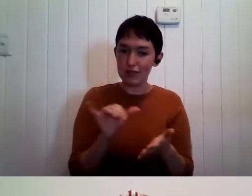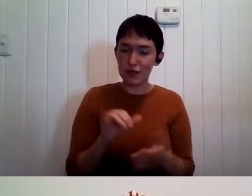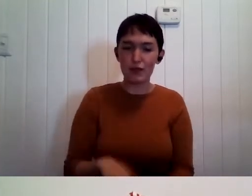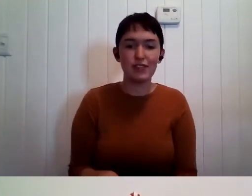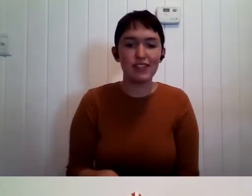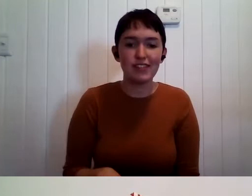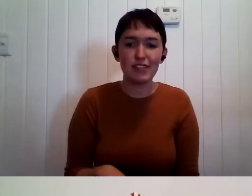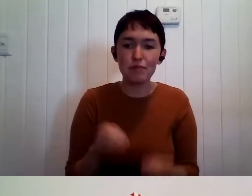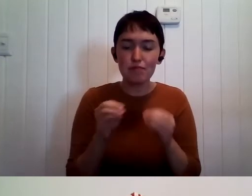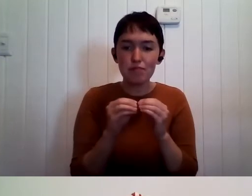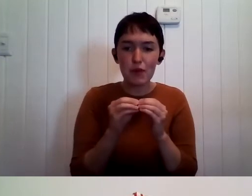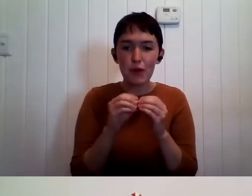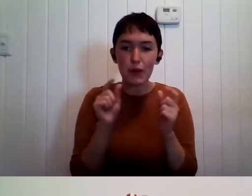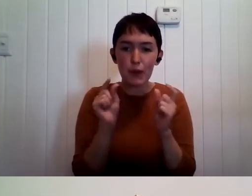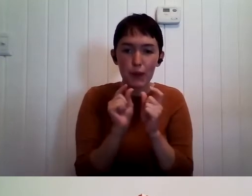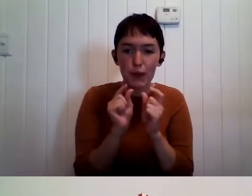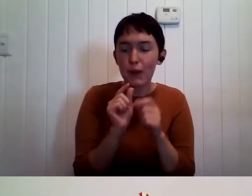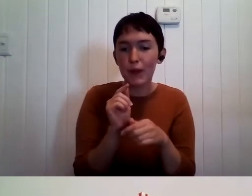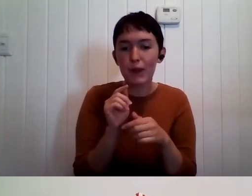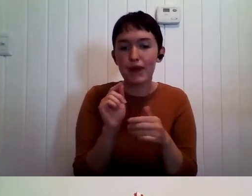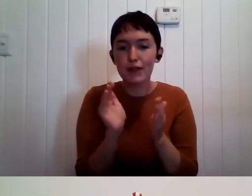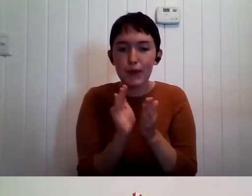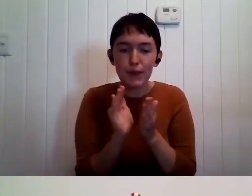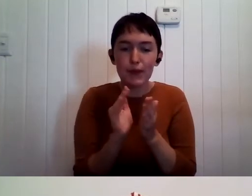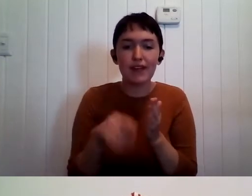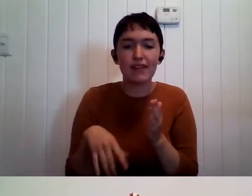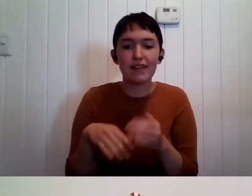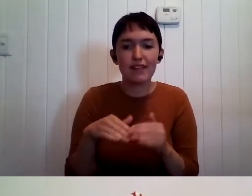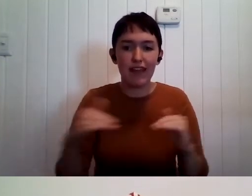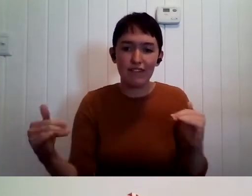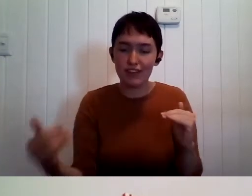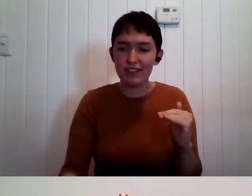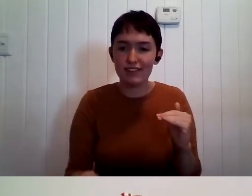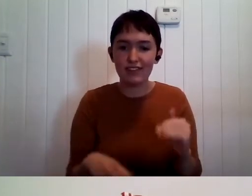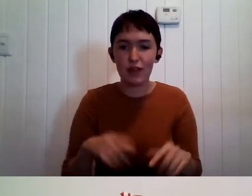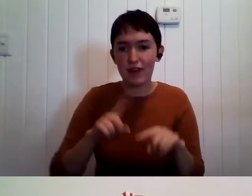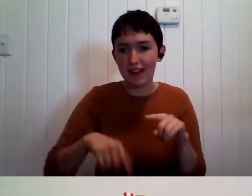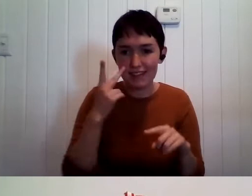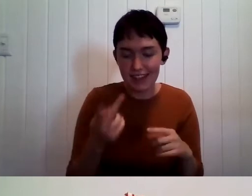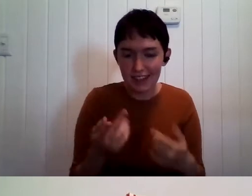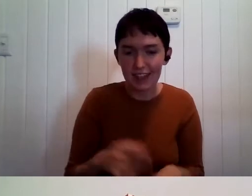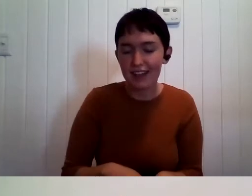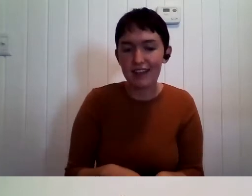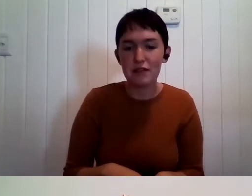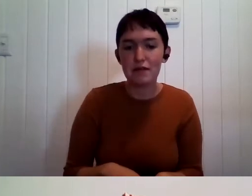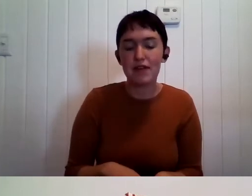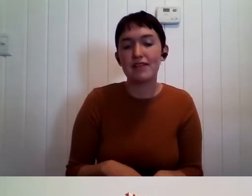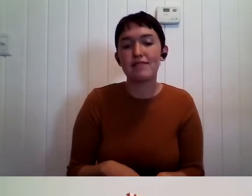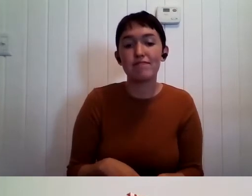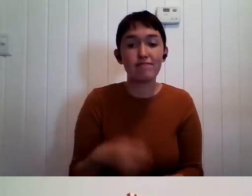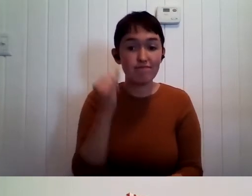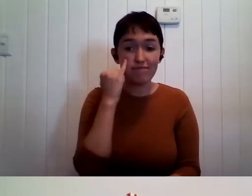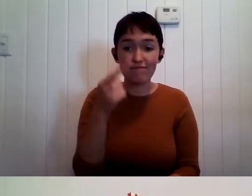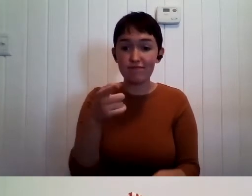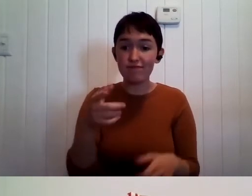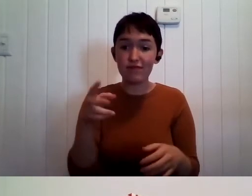tinier level, as Sarah was saying, that we can't really see how it's working. But if you try to understand how things work around you, you're already kind of acting